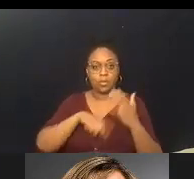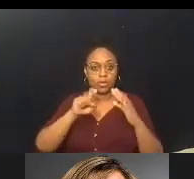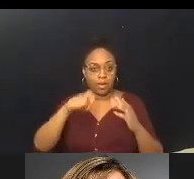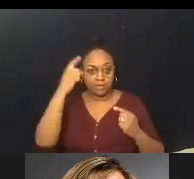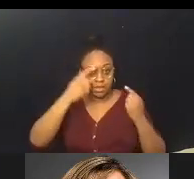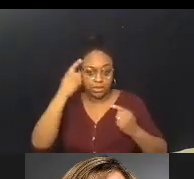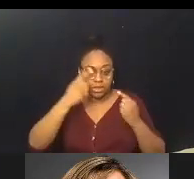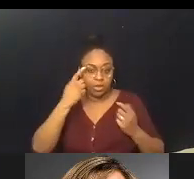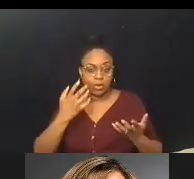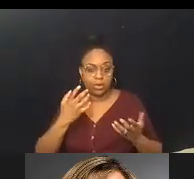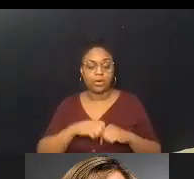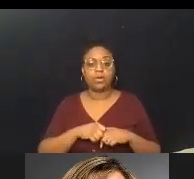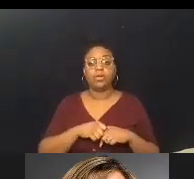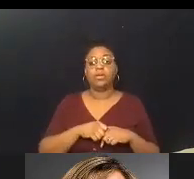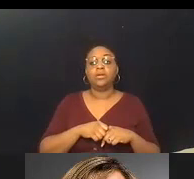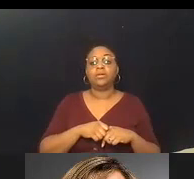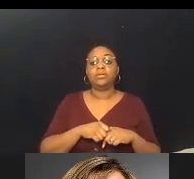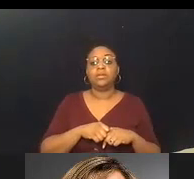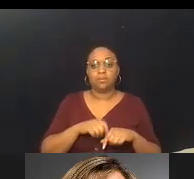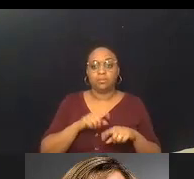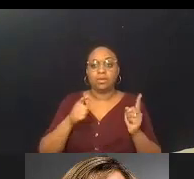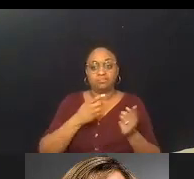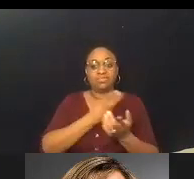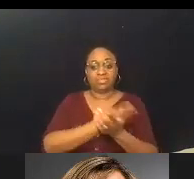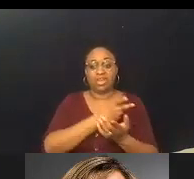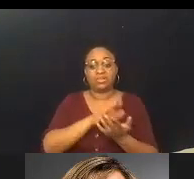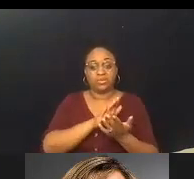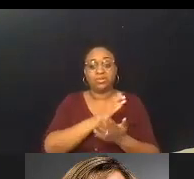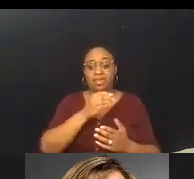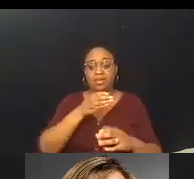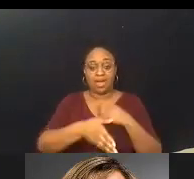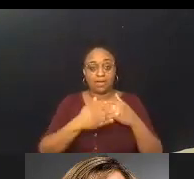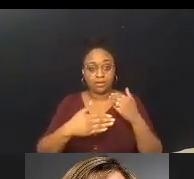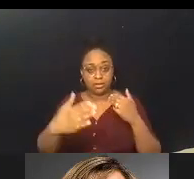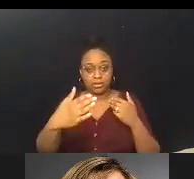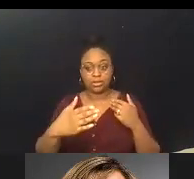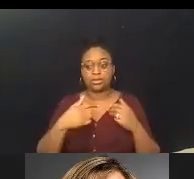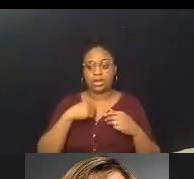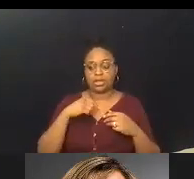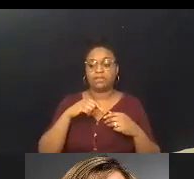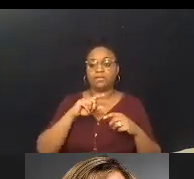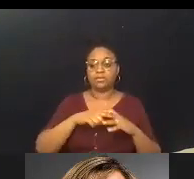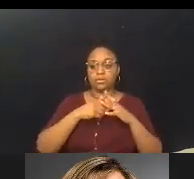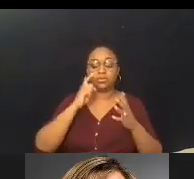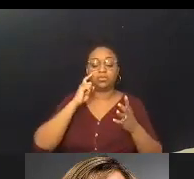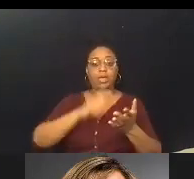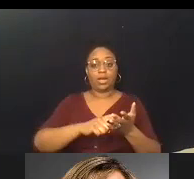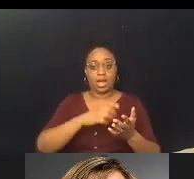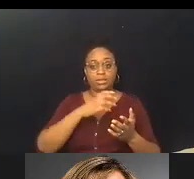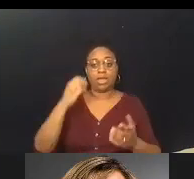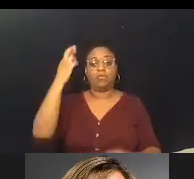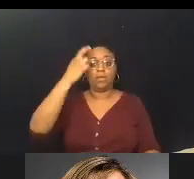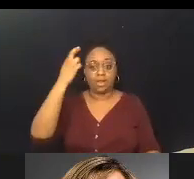of counseling. But I would say grad school and beyond, I've really recognized and even appreciated very much the diversity of